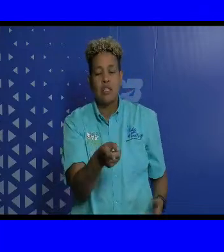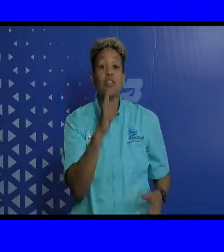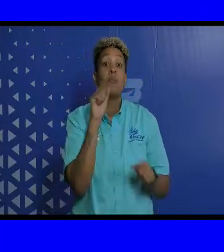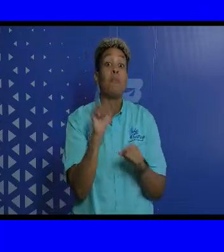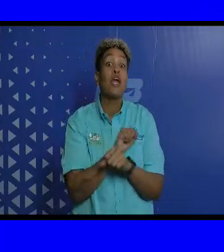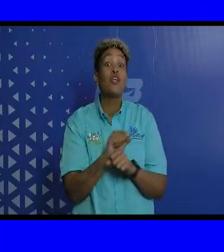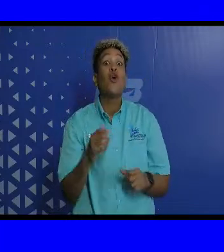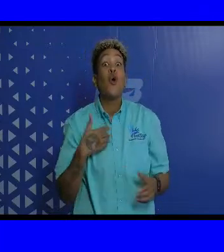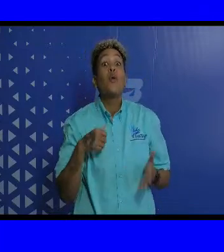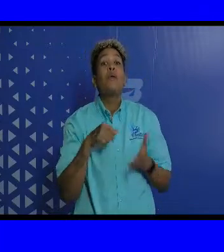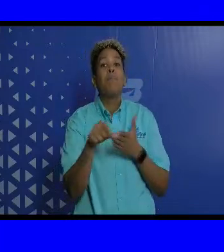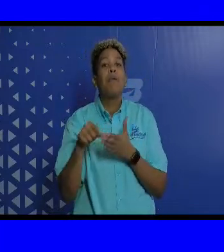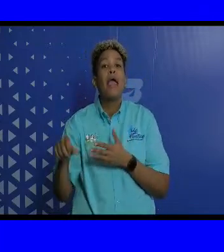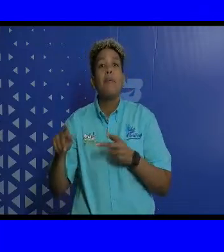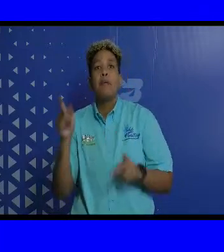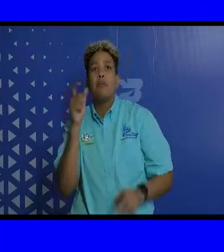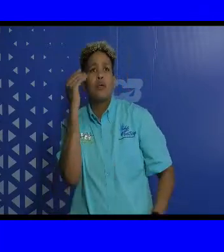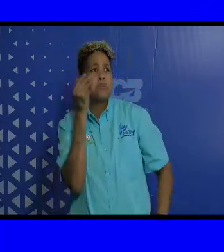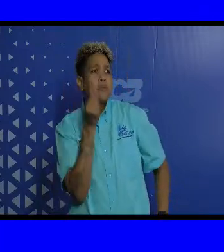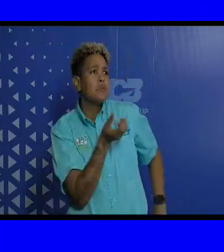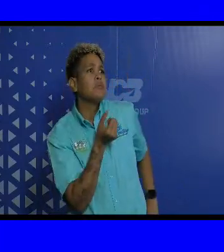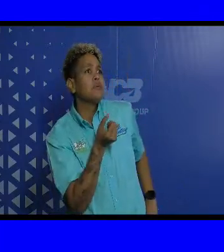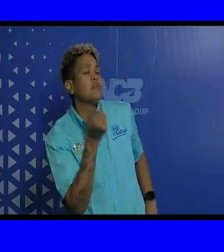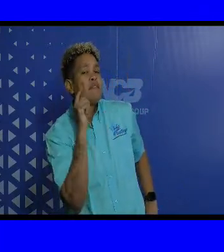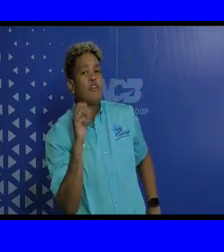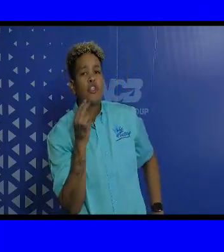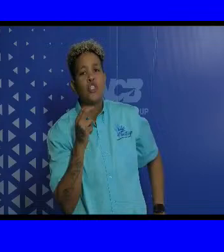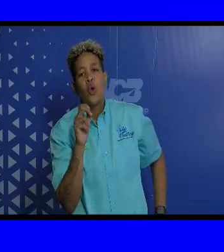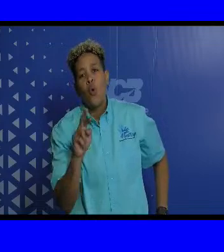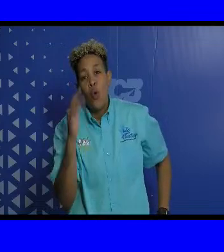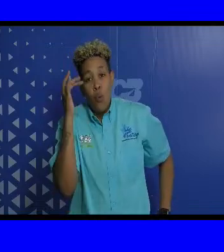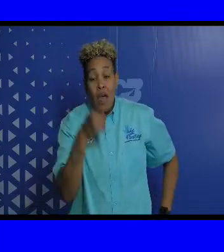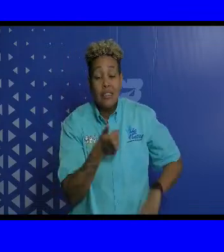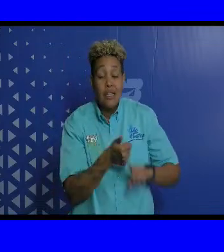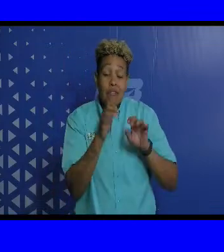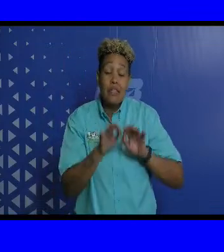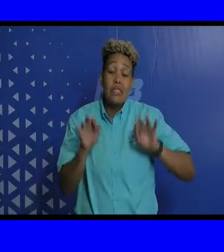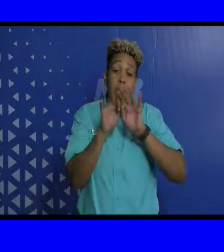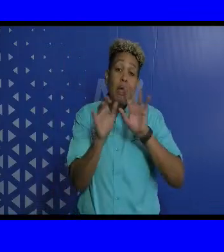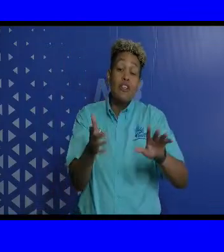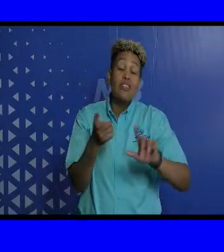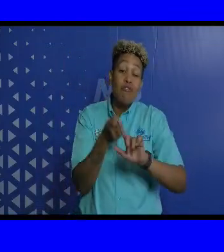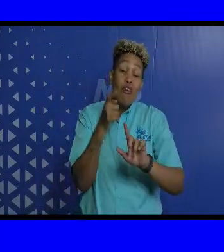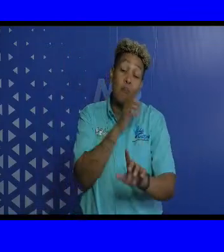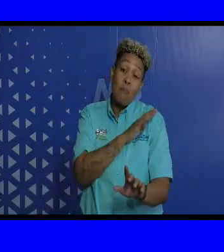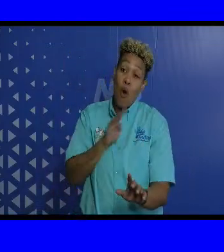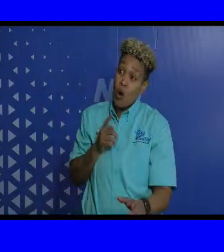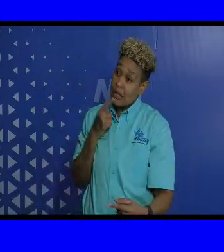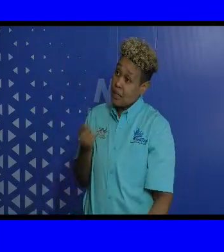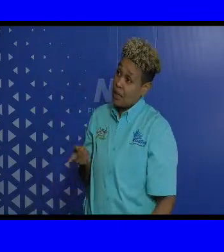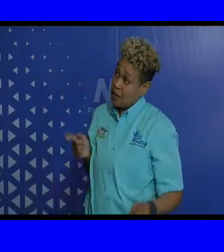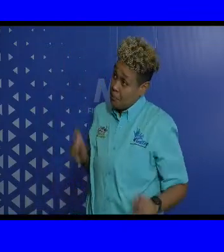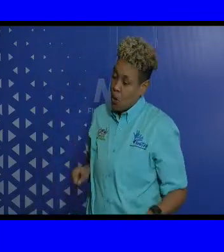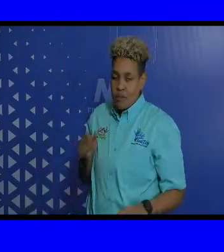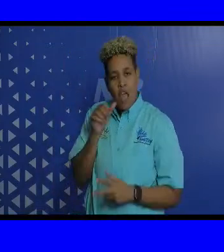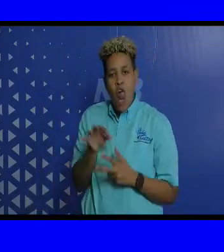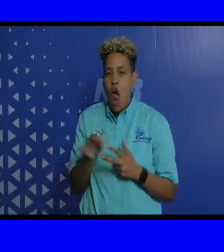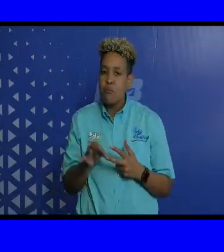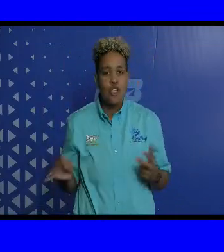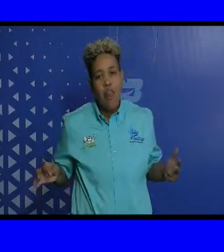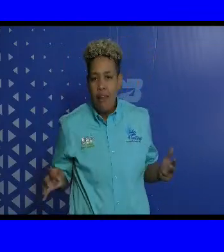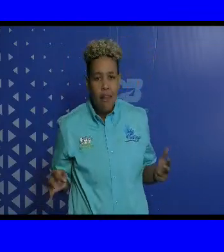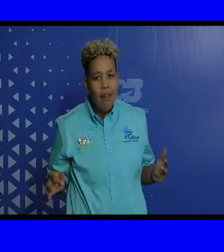make sure that that objective is met, because it is an imperative from the board. It's not optional.